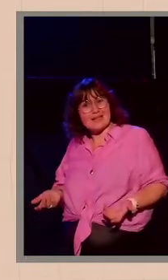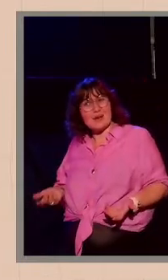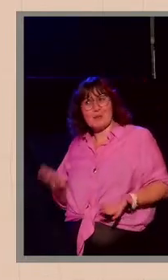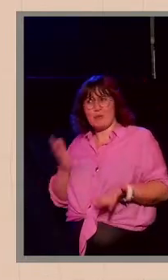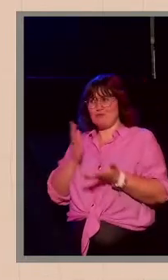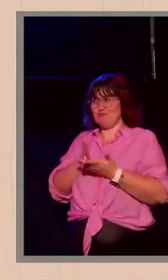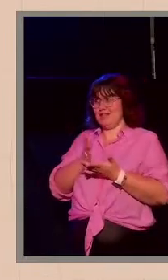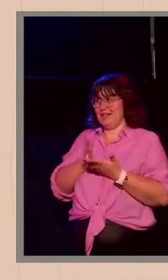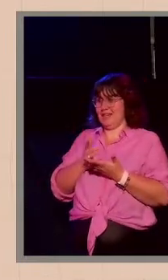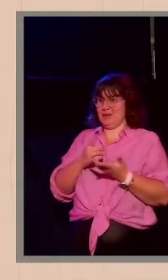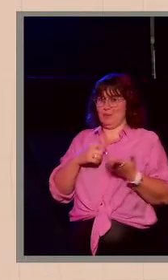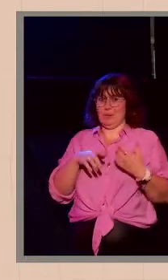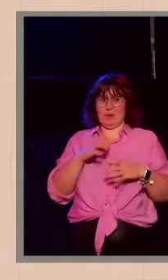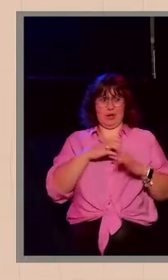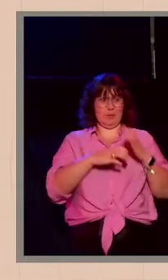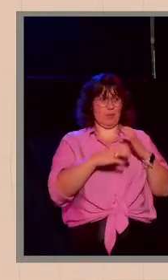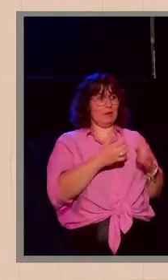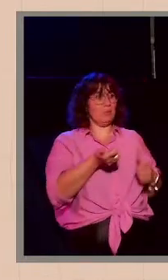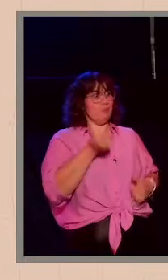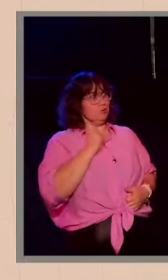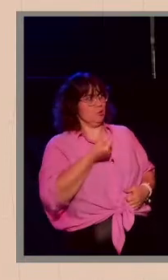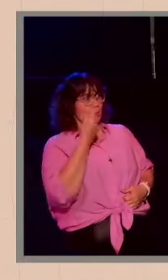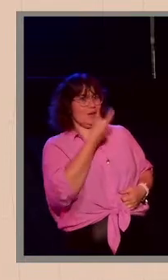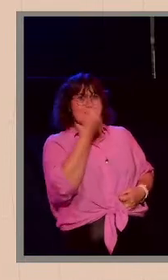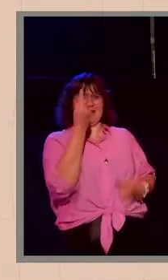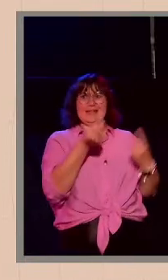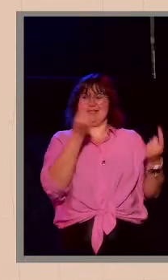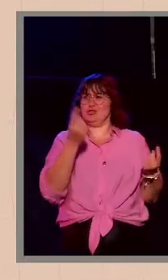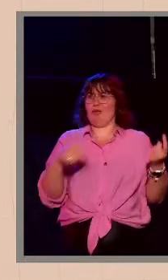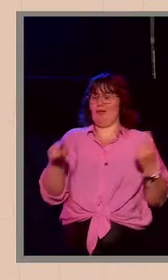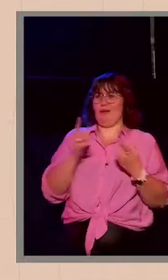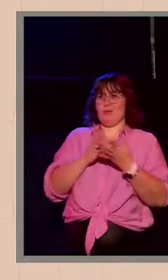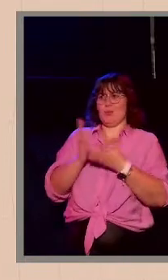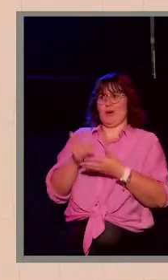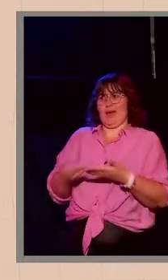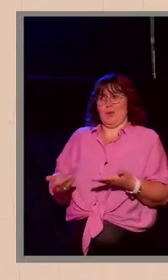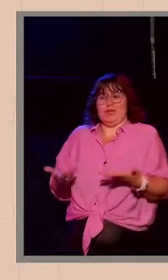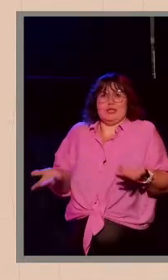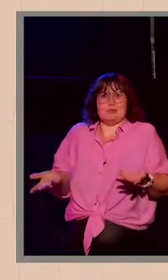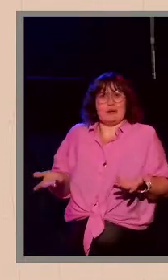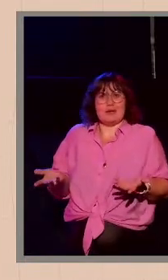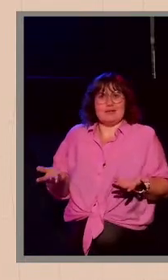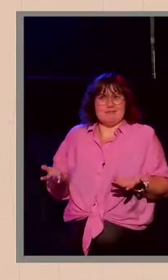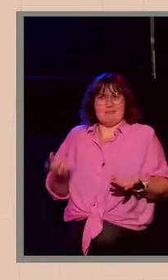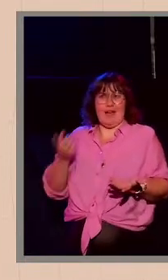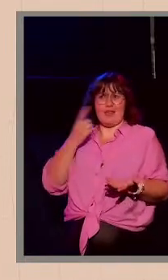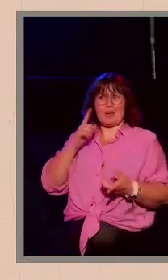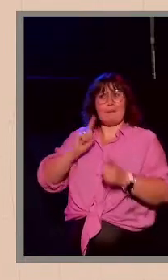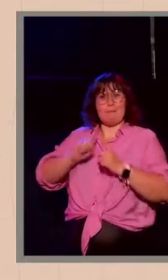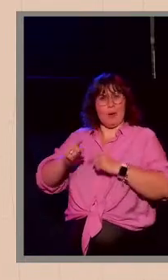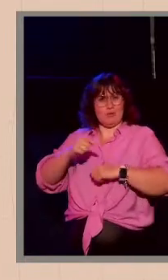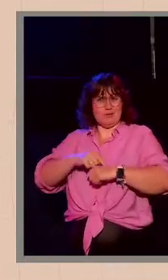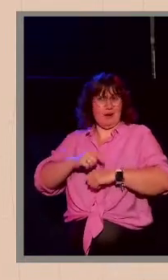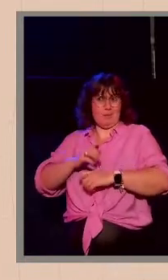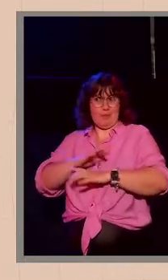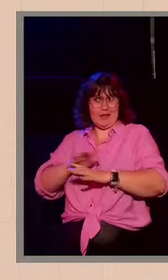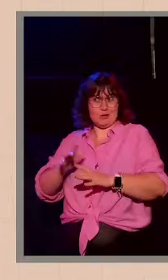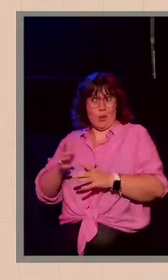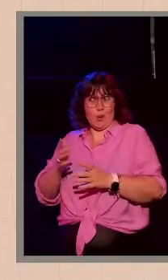when we are communicating with one another with language. And I think most of the time there is